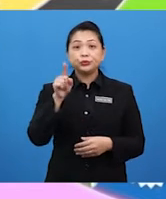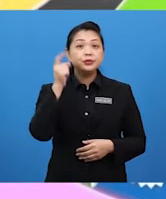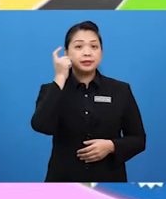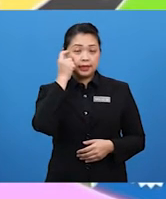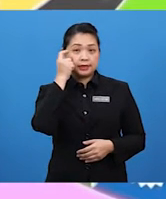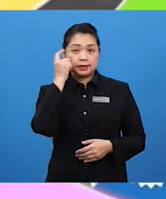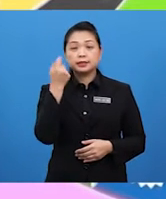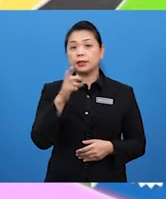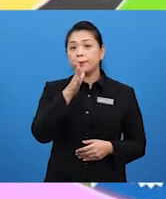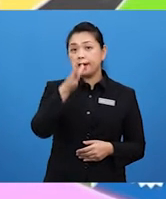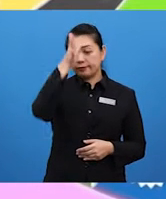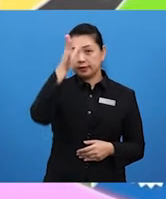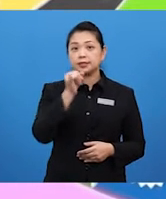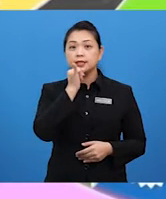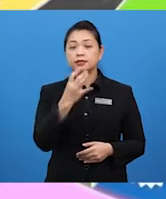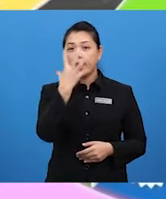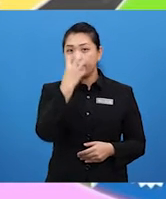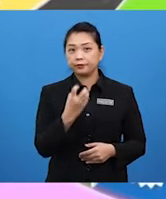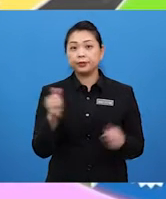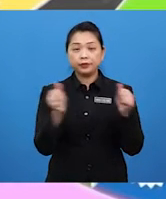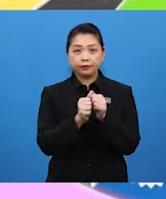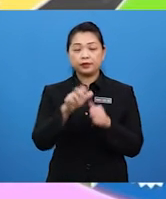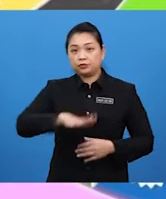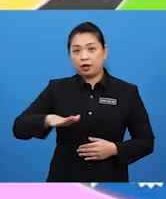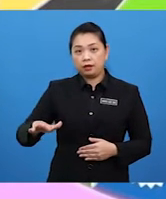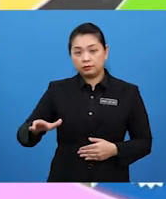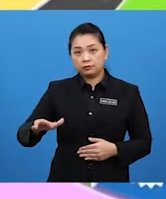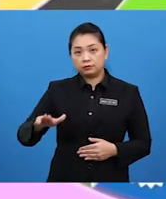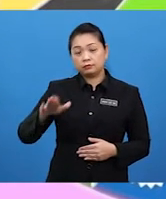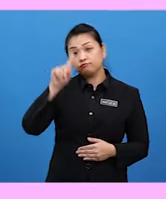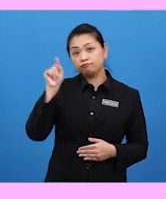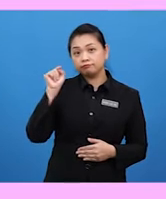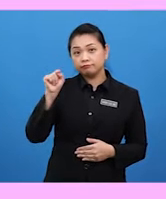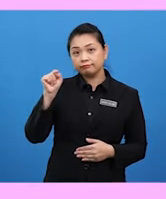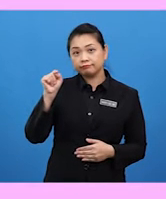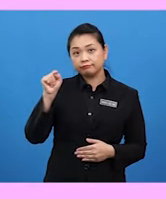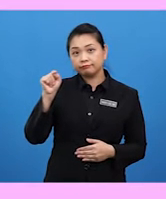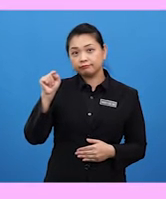do you think the parent is angry with the child?